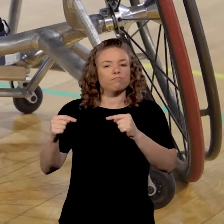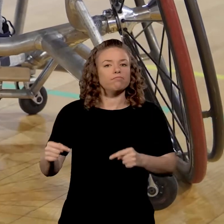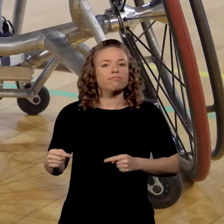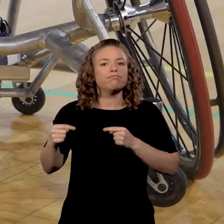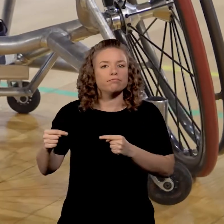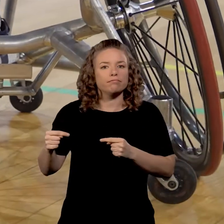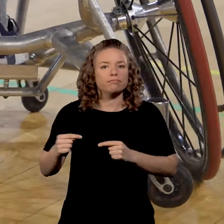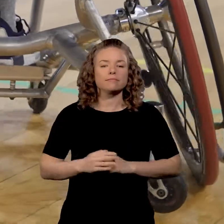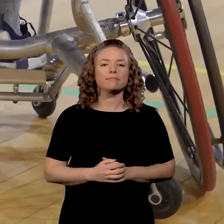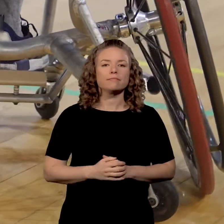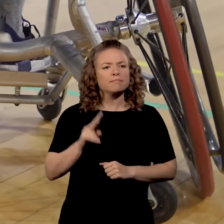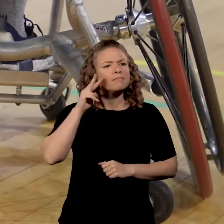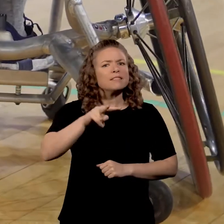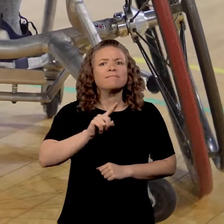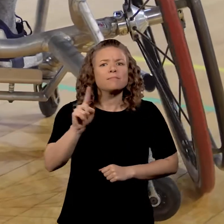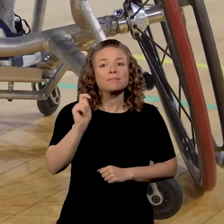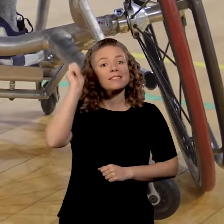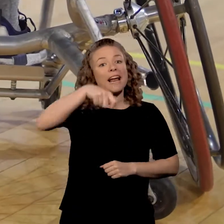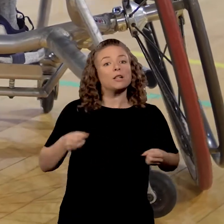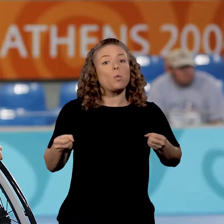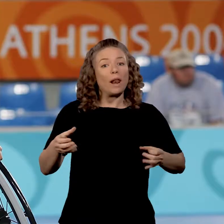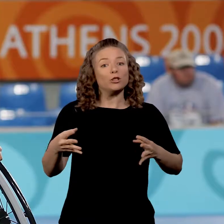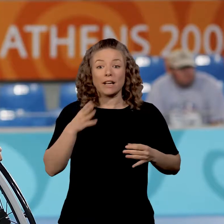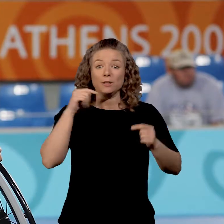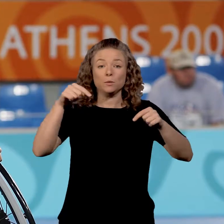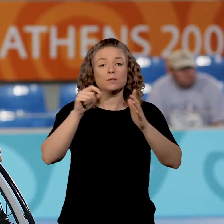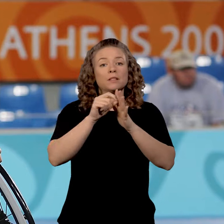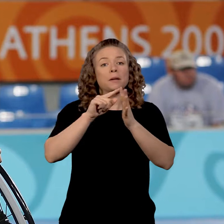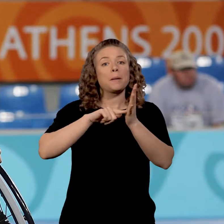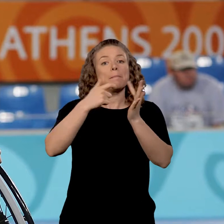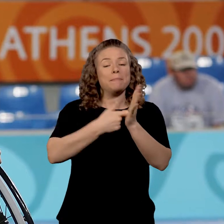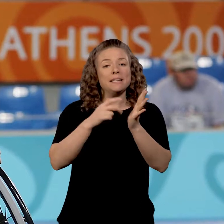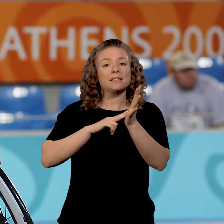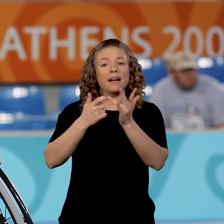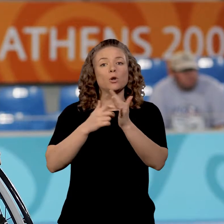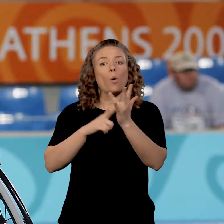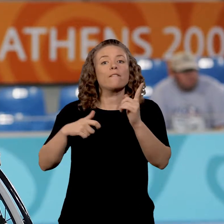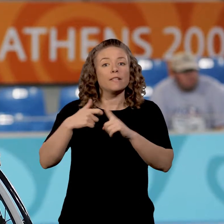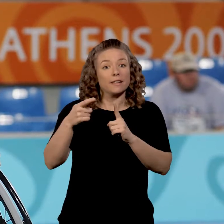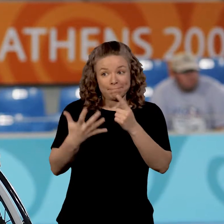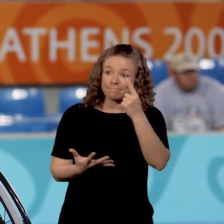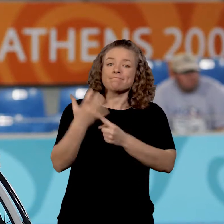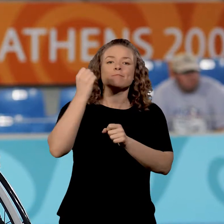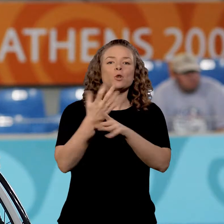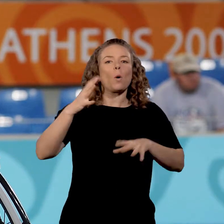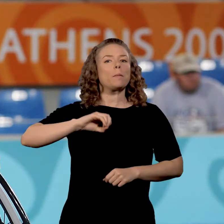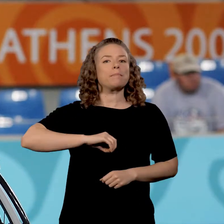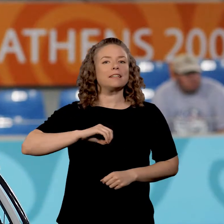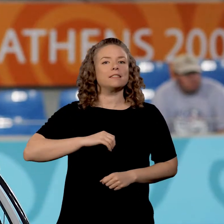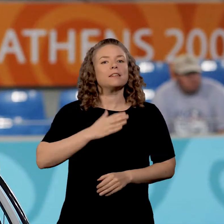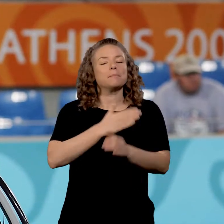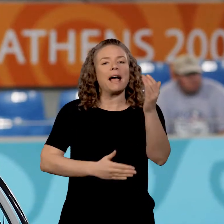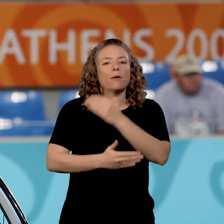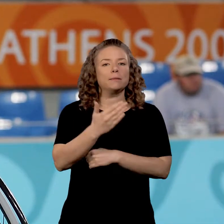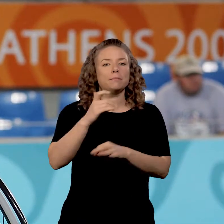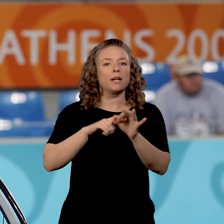a sixth wheel with two wheels on the back. On display is the tennis wheelchair used by Peter Norfolk when winning the